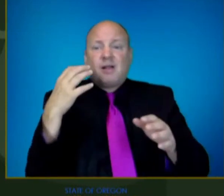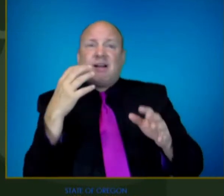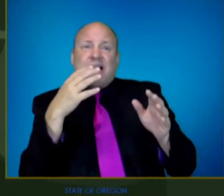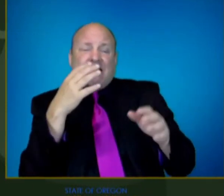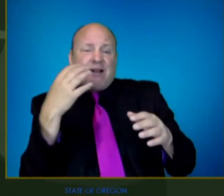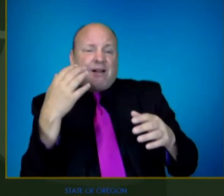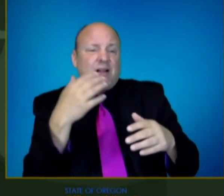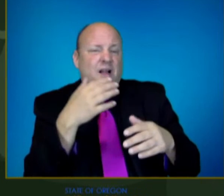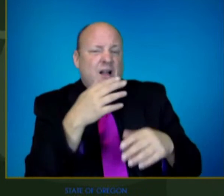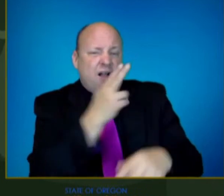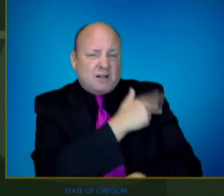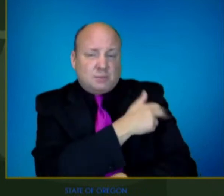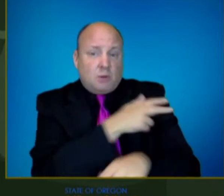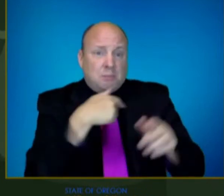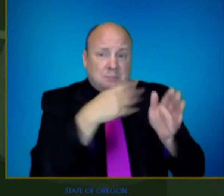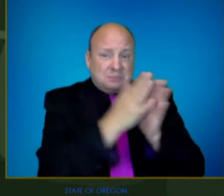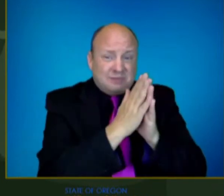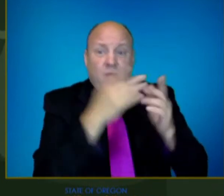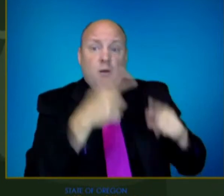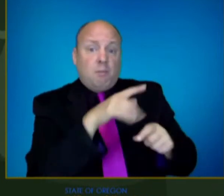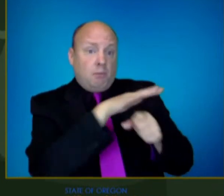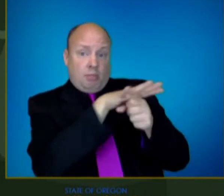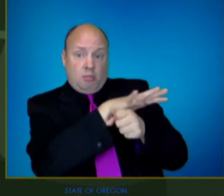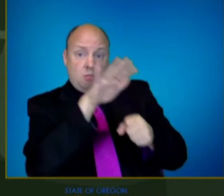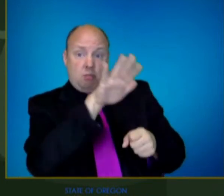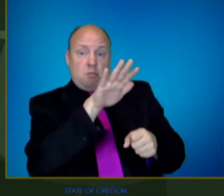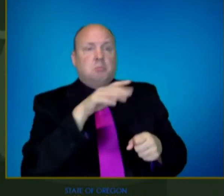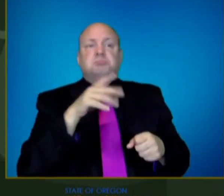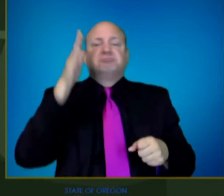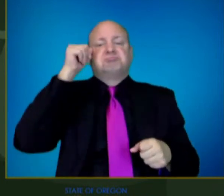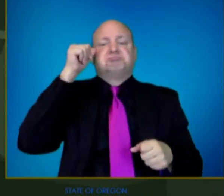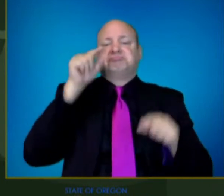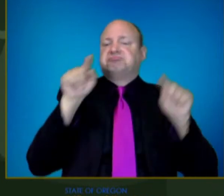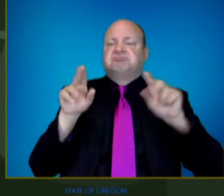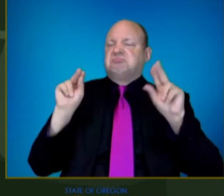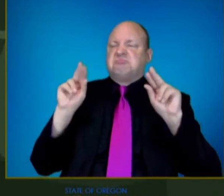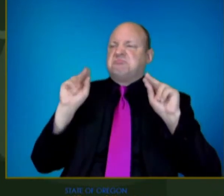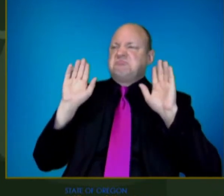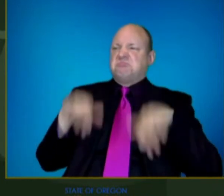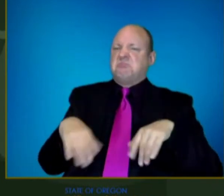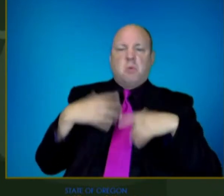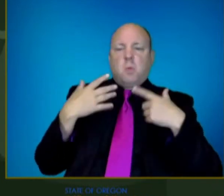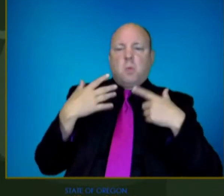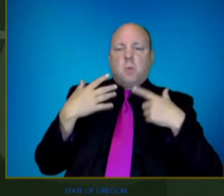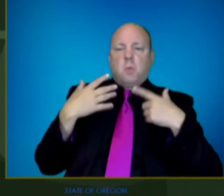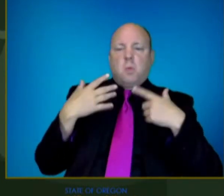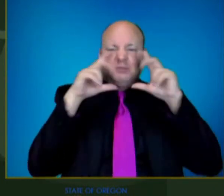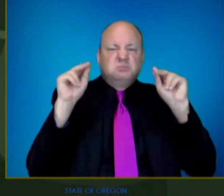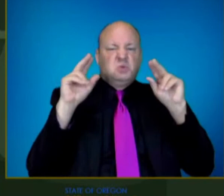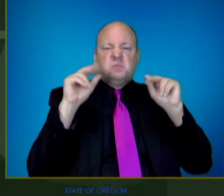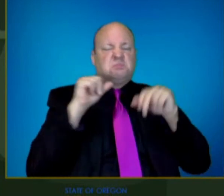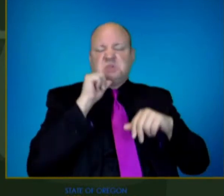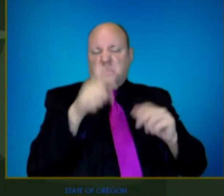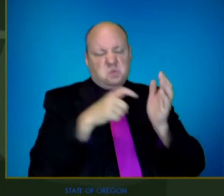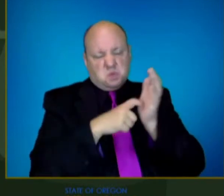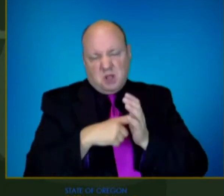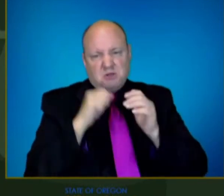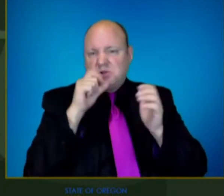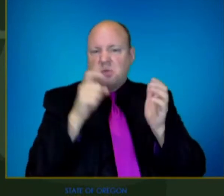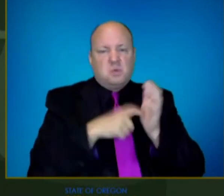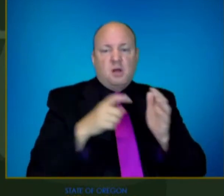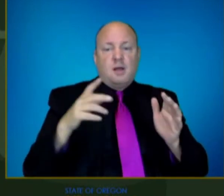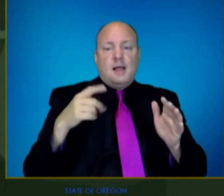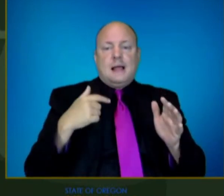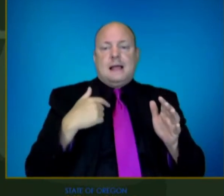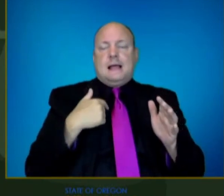part, local elected officials were not willing to make the tough decisions. And I needed to make a decision to